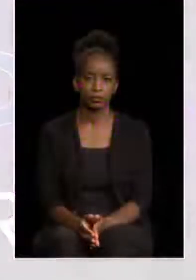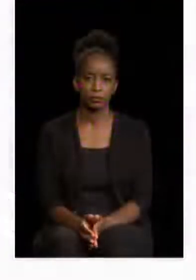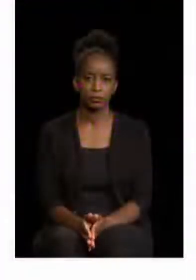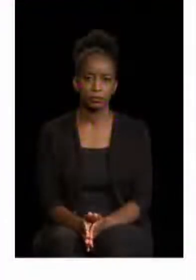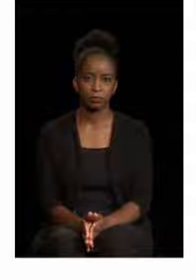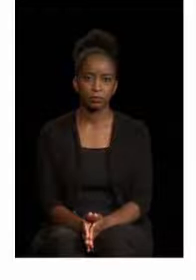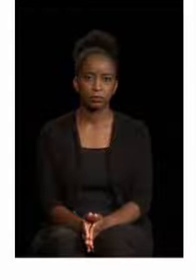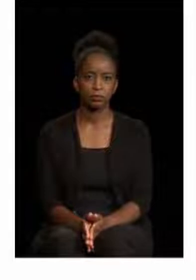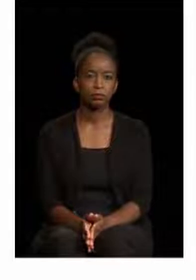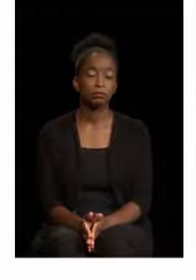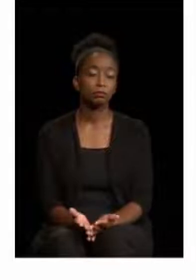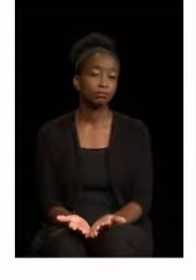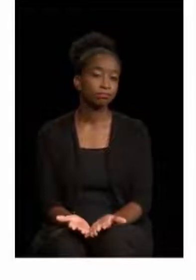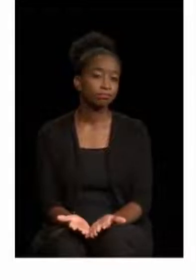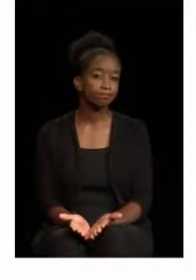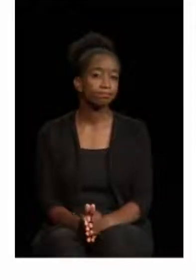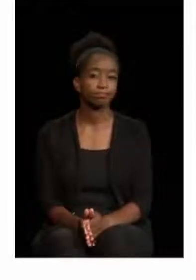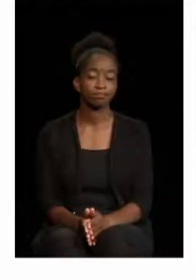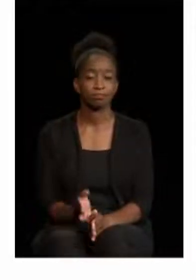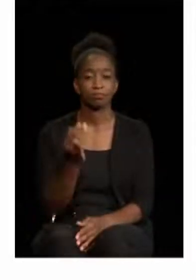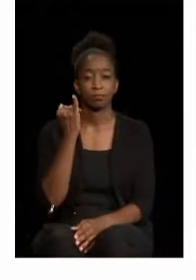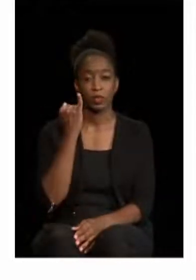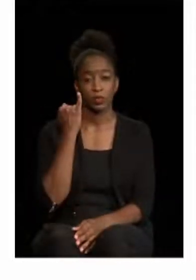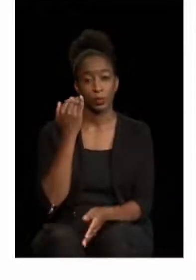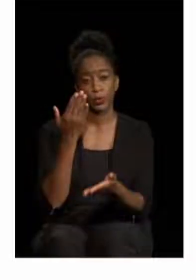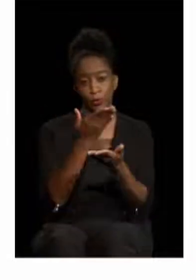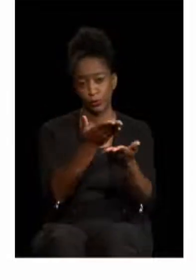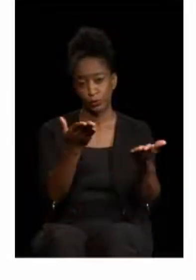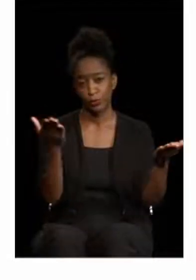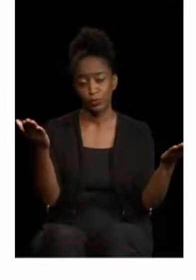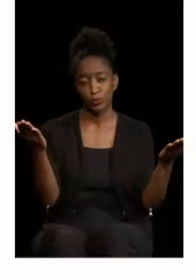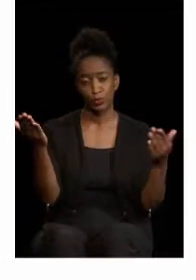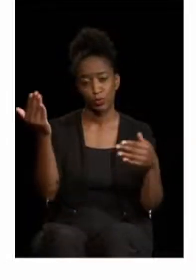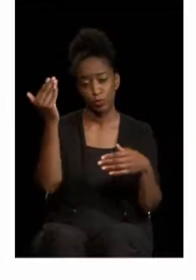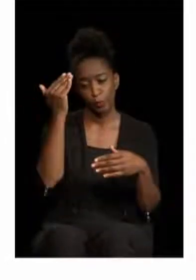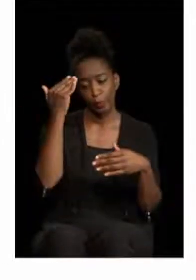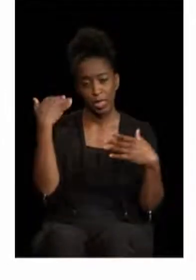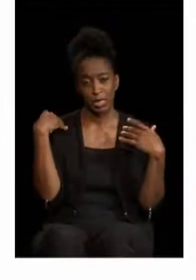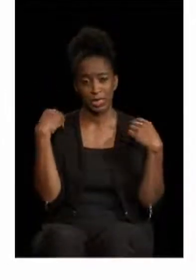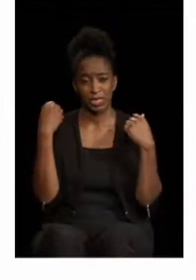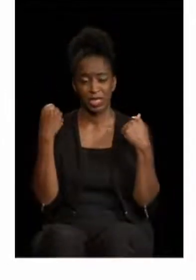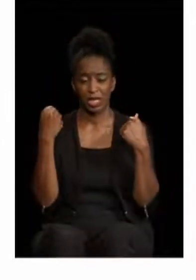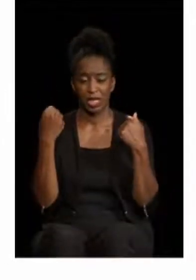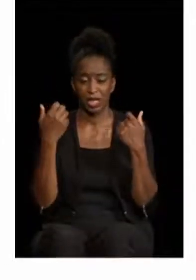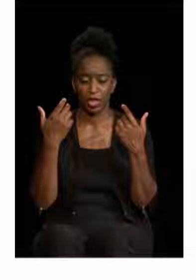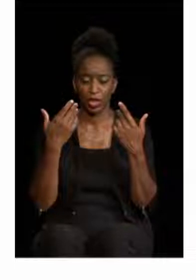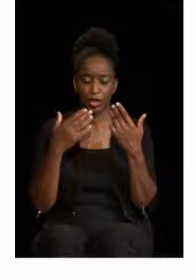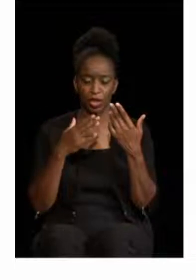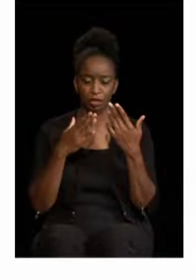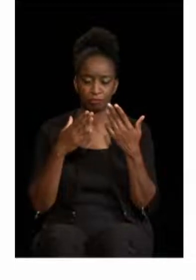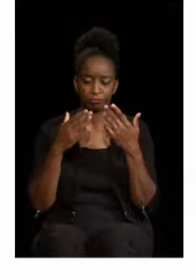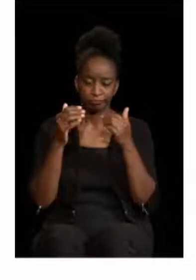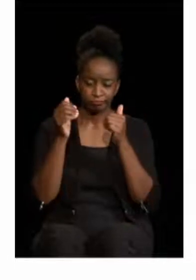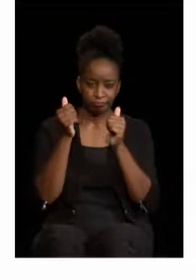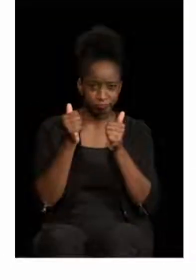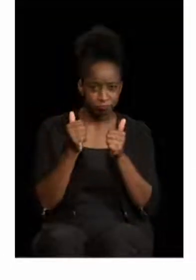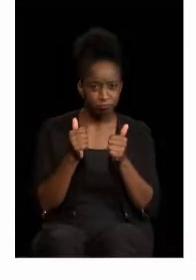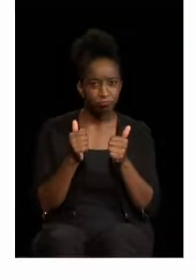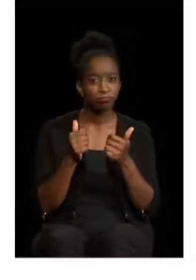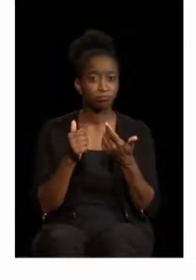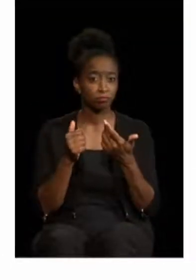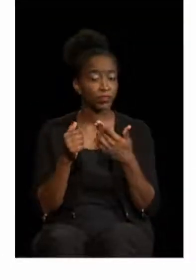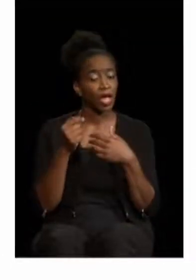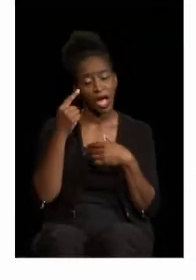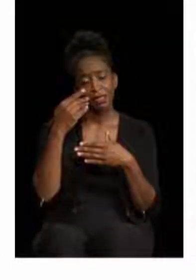If you're suffering with mental health troubles, I believe it will probably be in your best interest to try to reach out to get professional